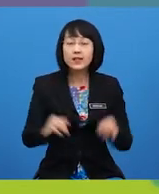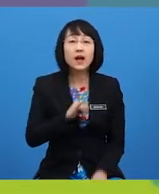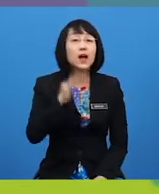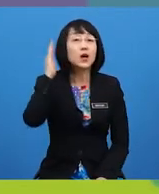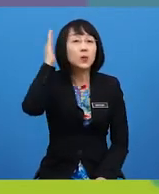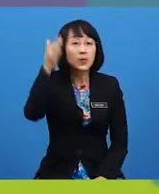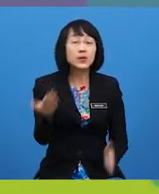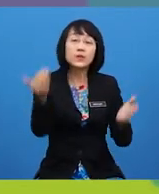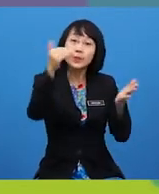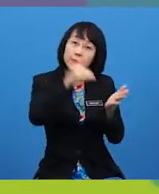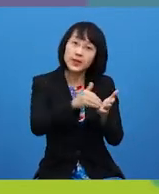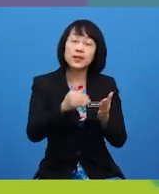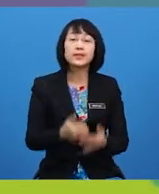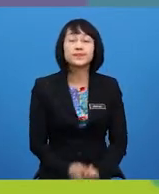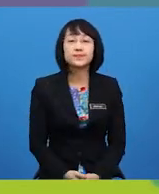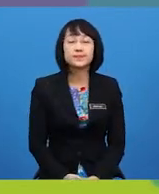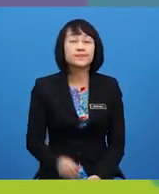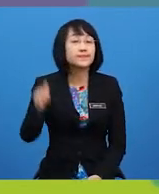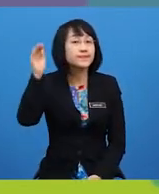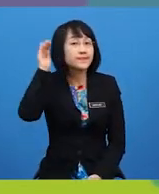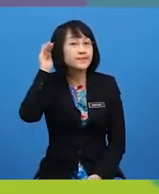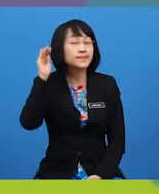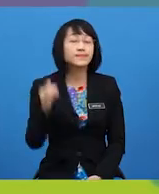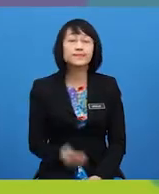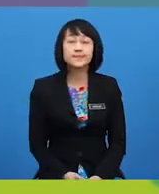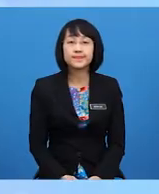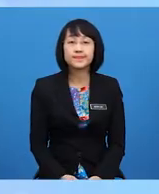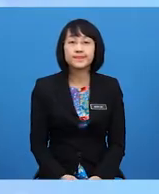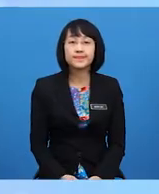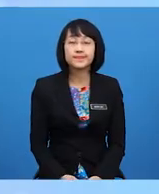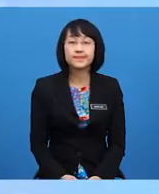will repeat. Listen again.